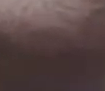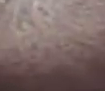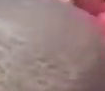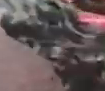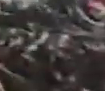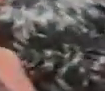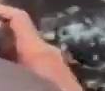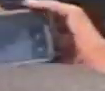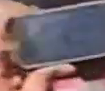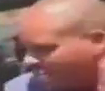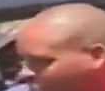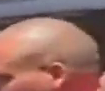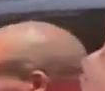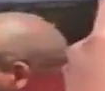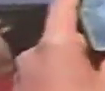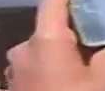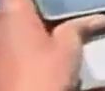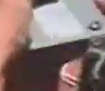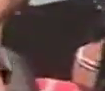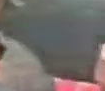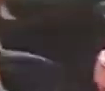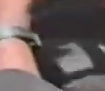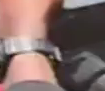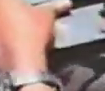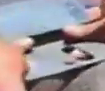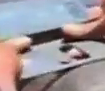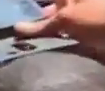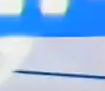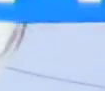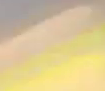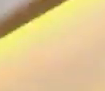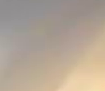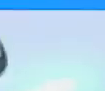Kel charged and freed on bail over attacks on ranches.